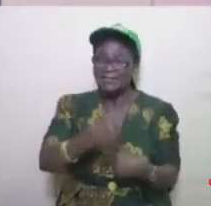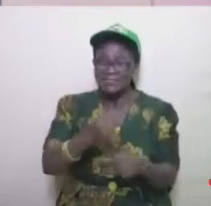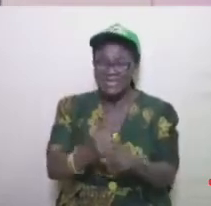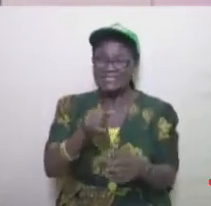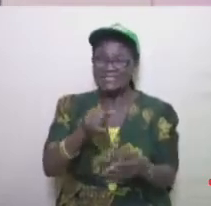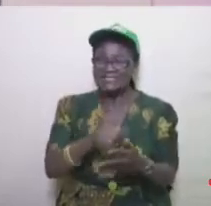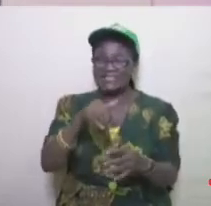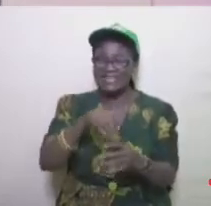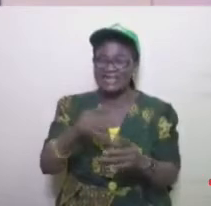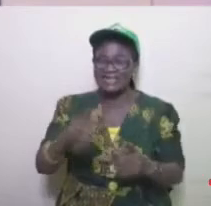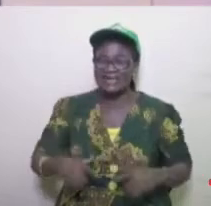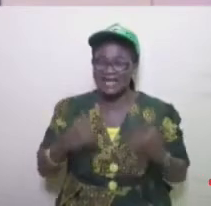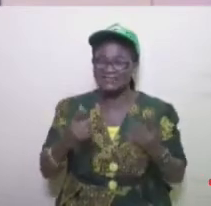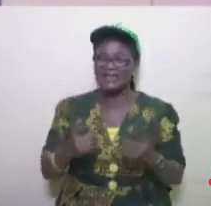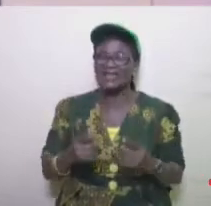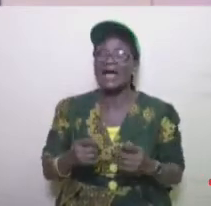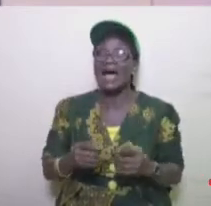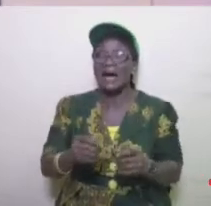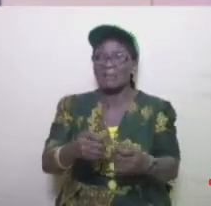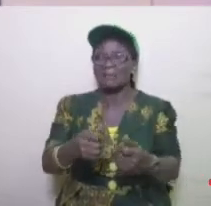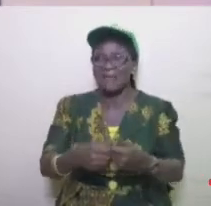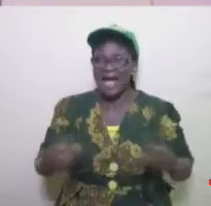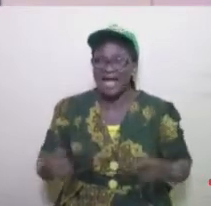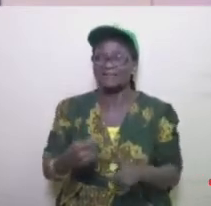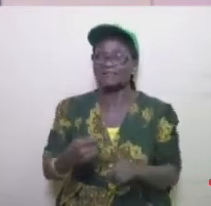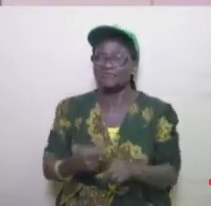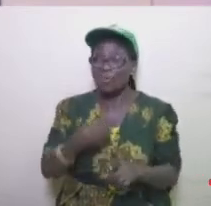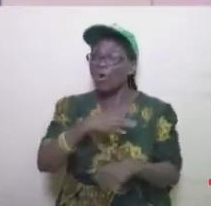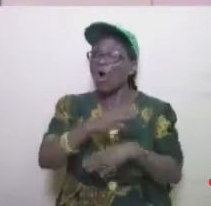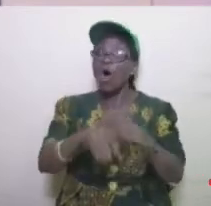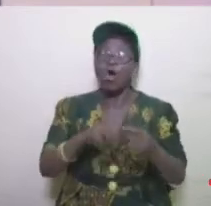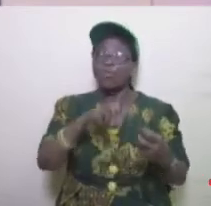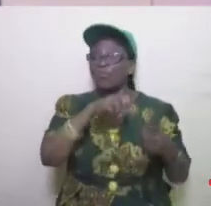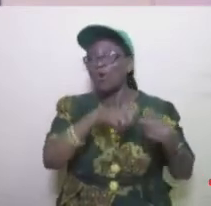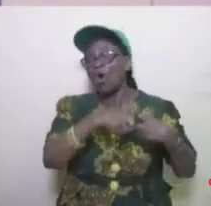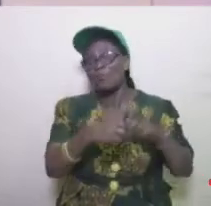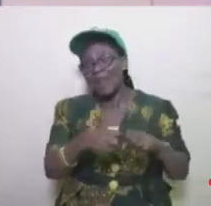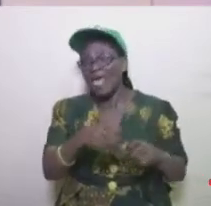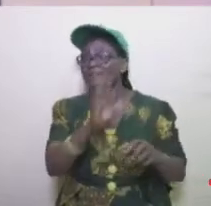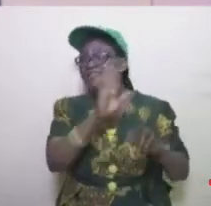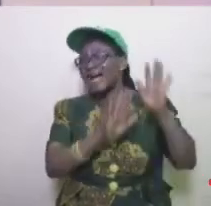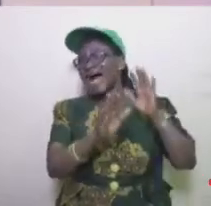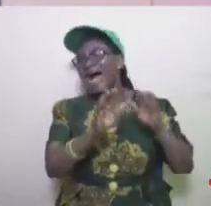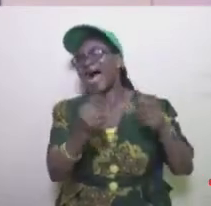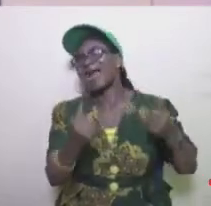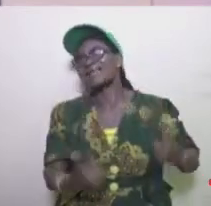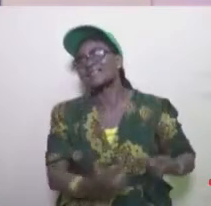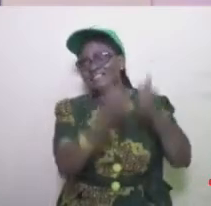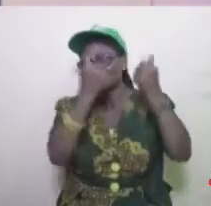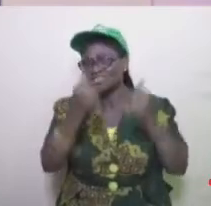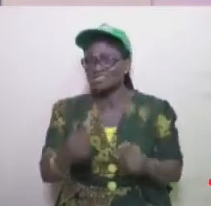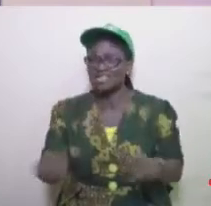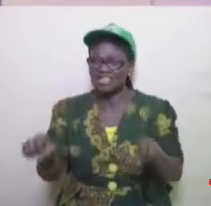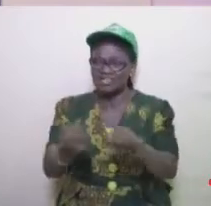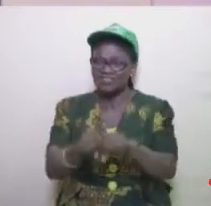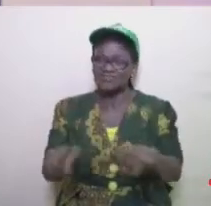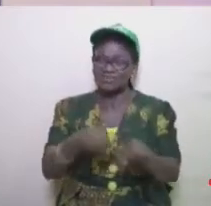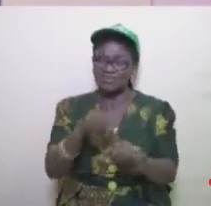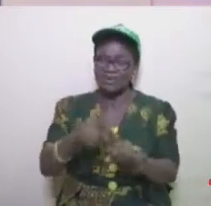despite all predicaments, despite all the challenges, even when the parents